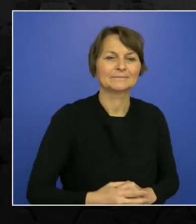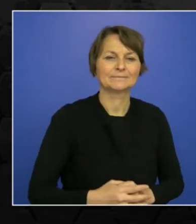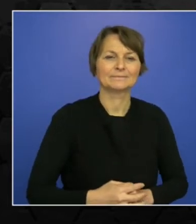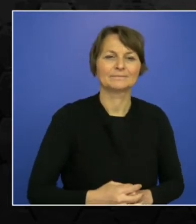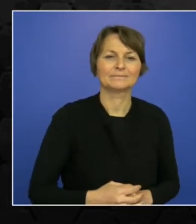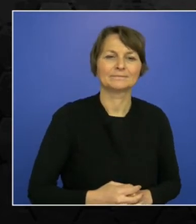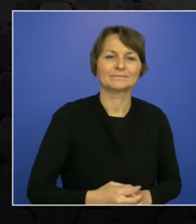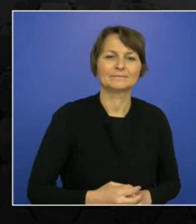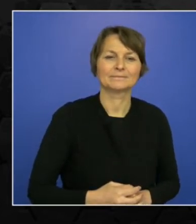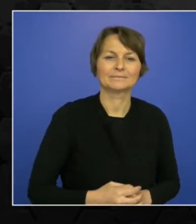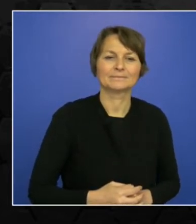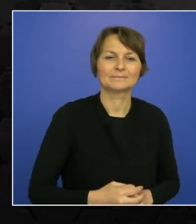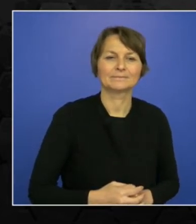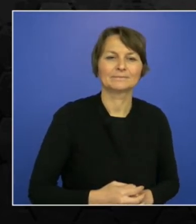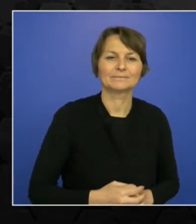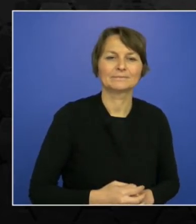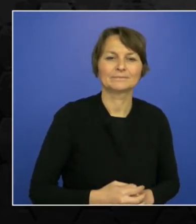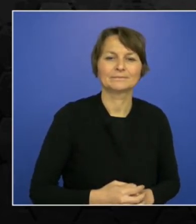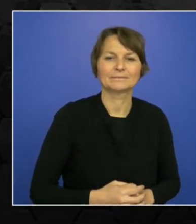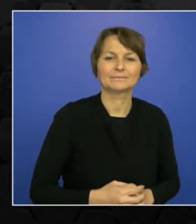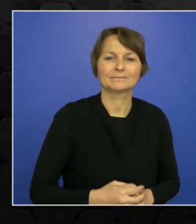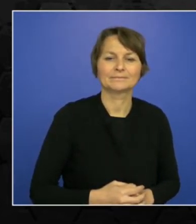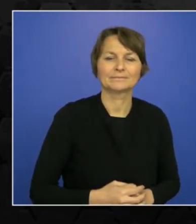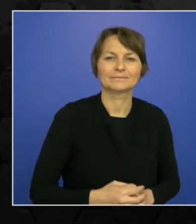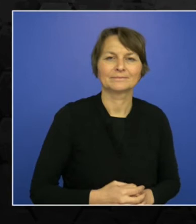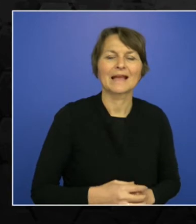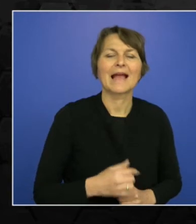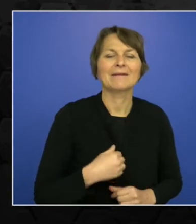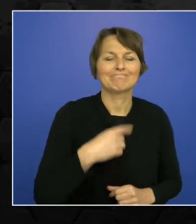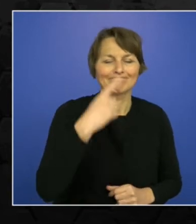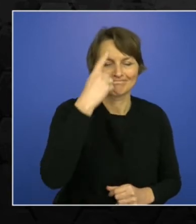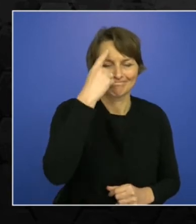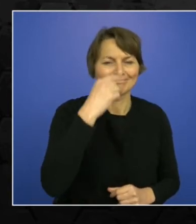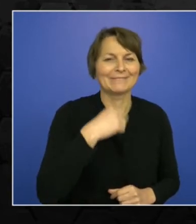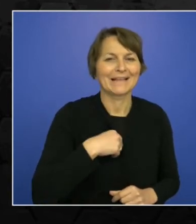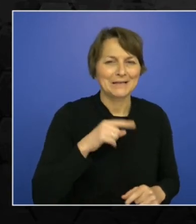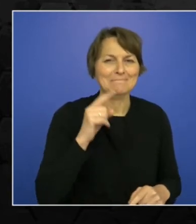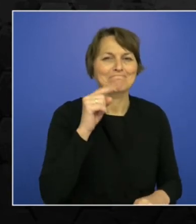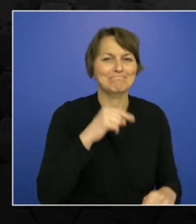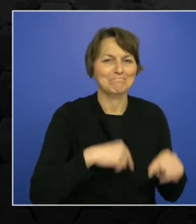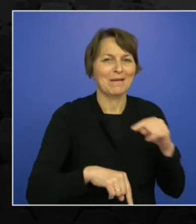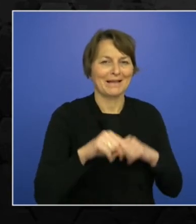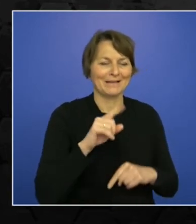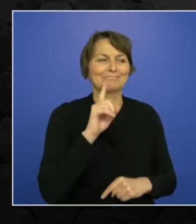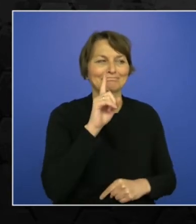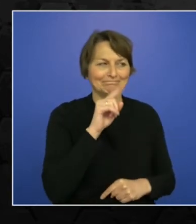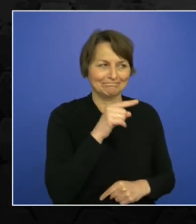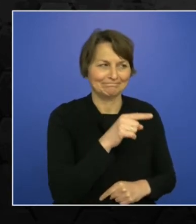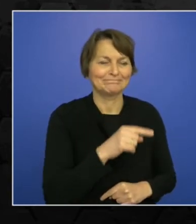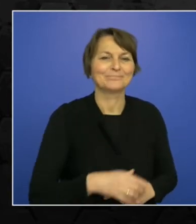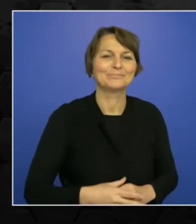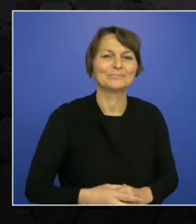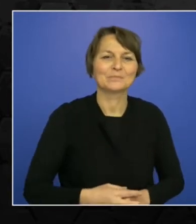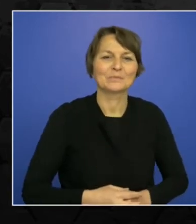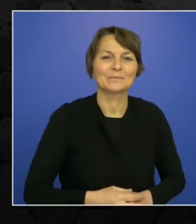Positive, neutral, it didn't. Oh, wait. Oh, I think I need to do this. Oh, no, bigger.